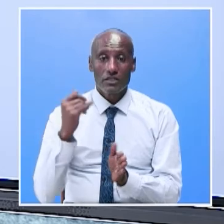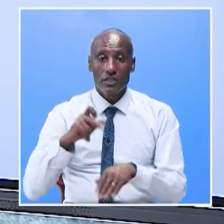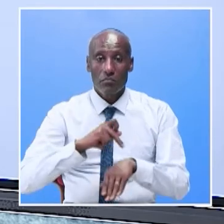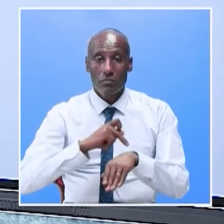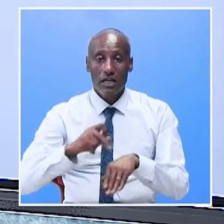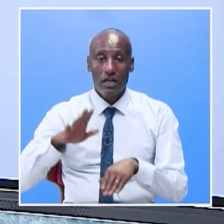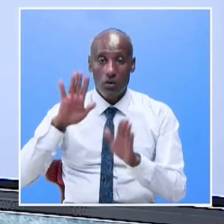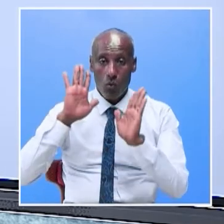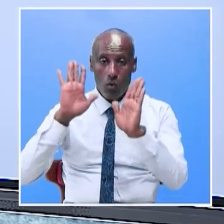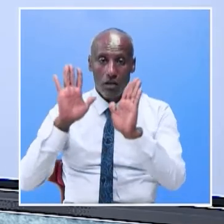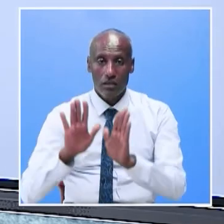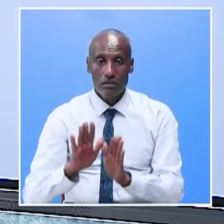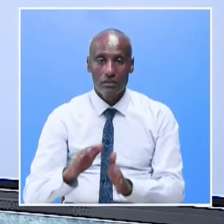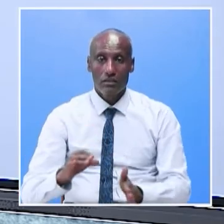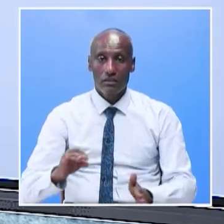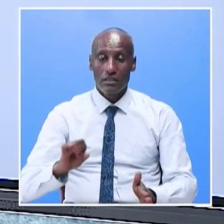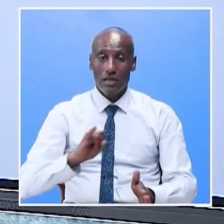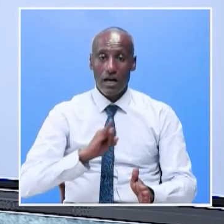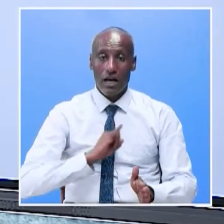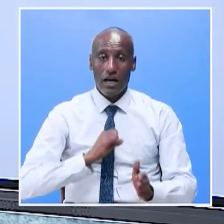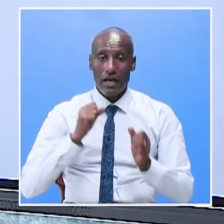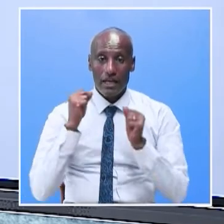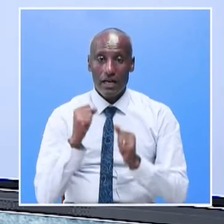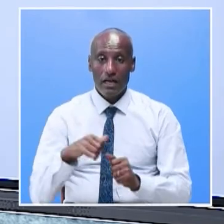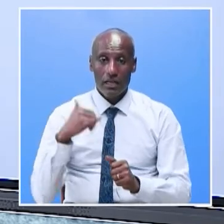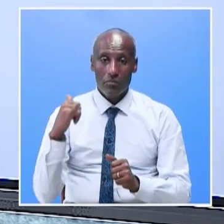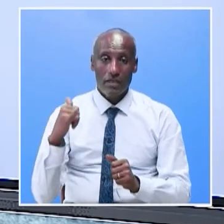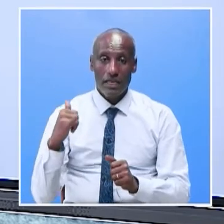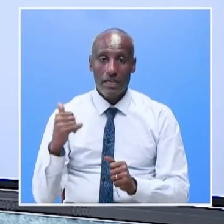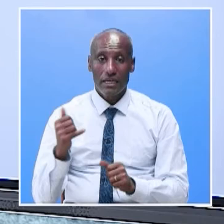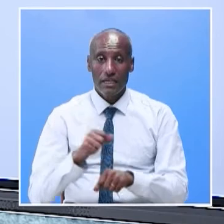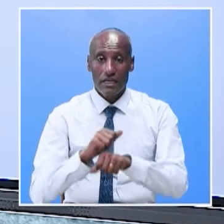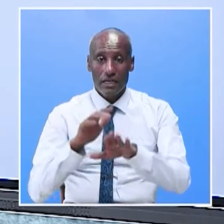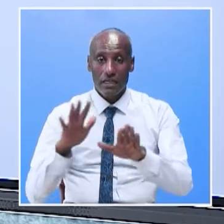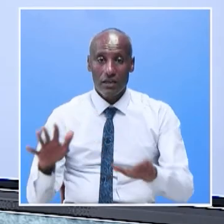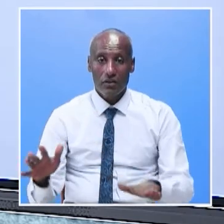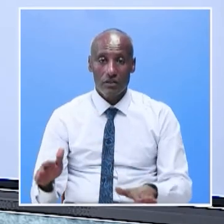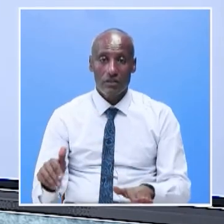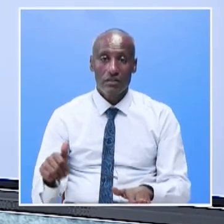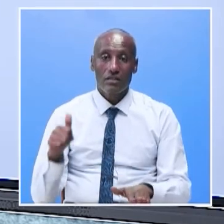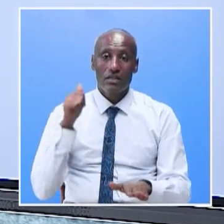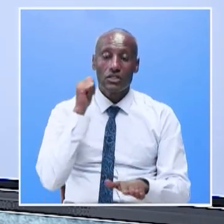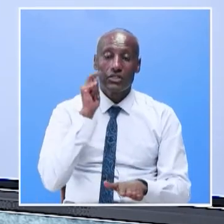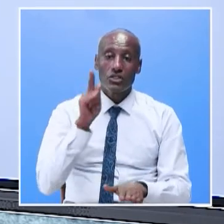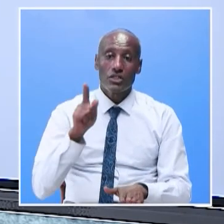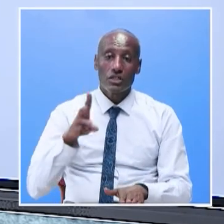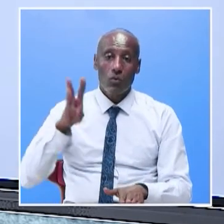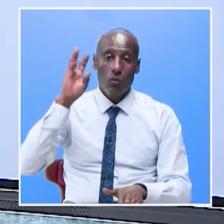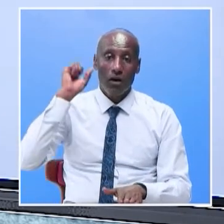I can play ground. She was born